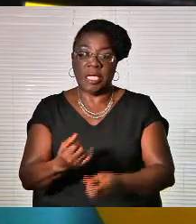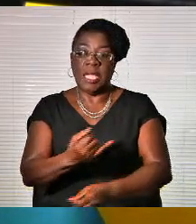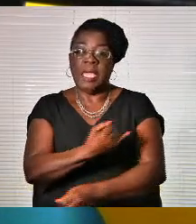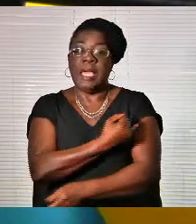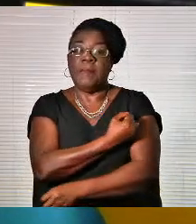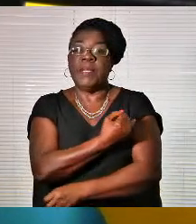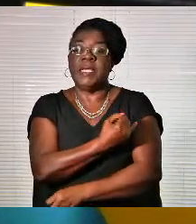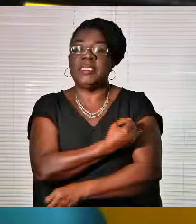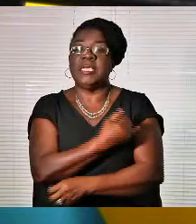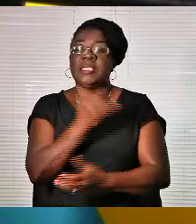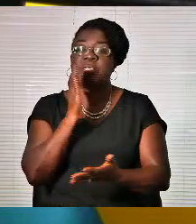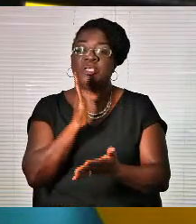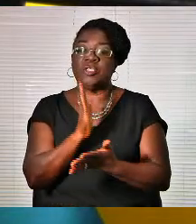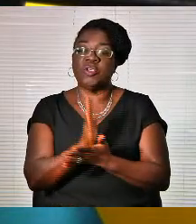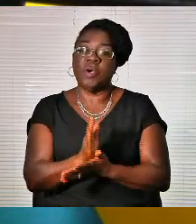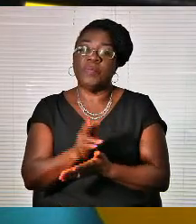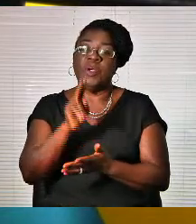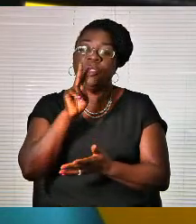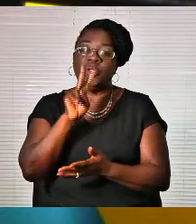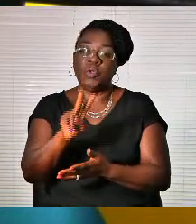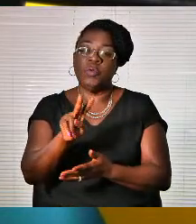to 3 million deaths each year.